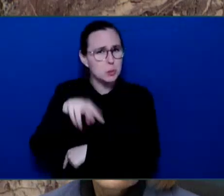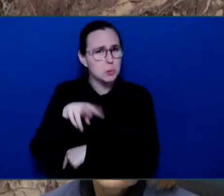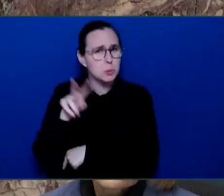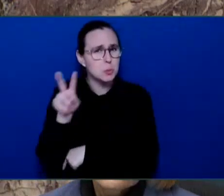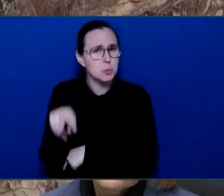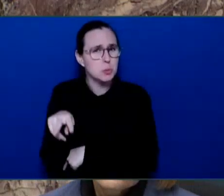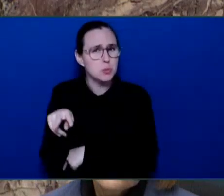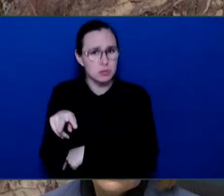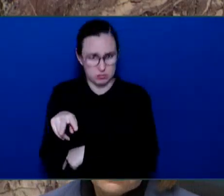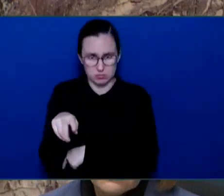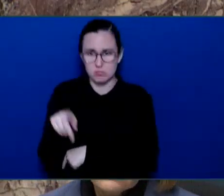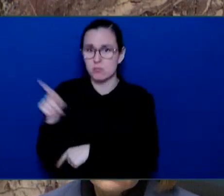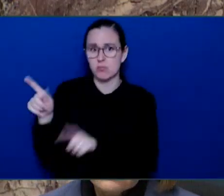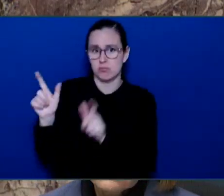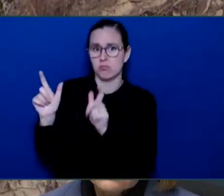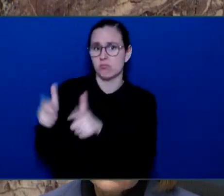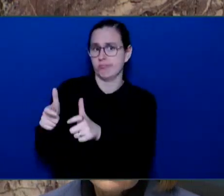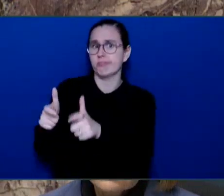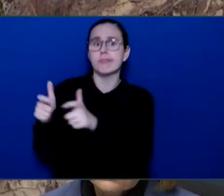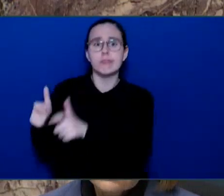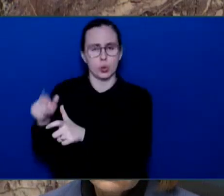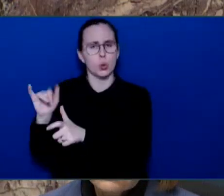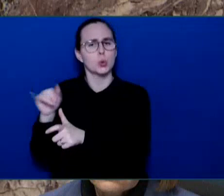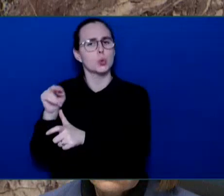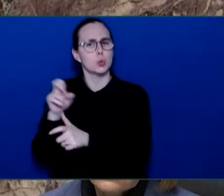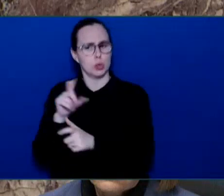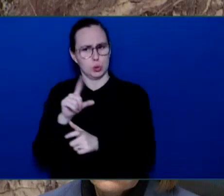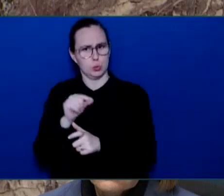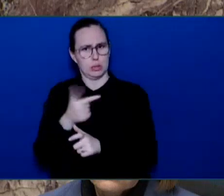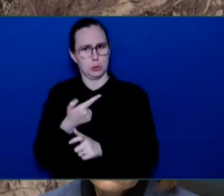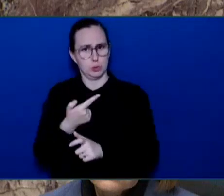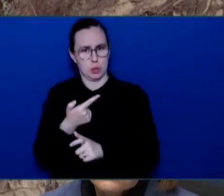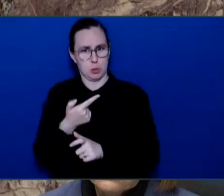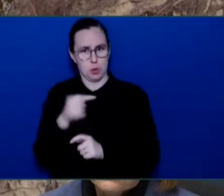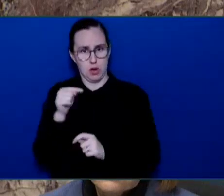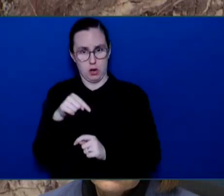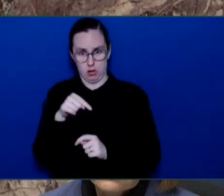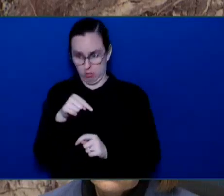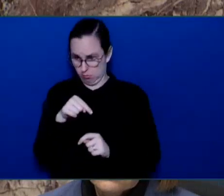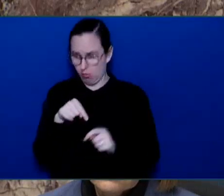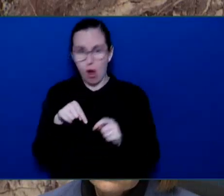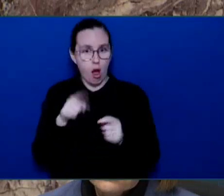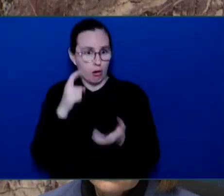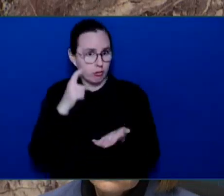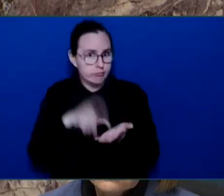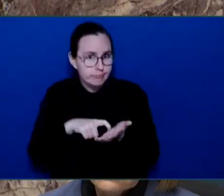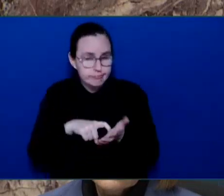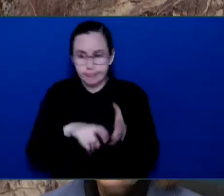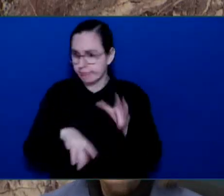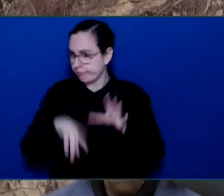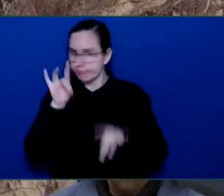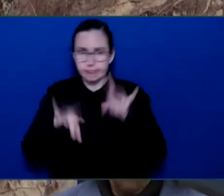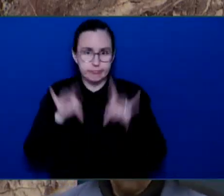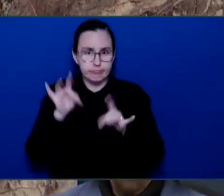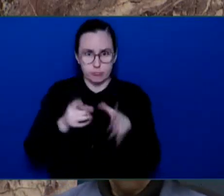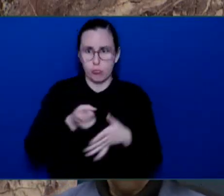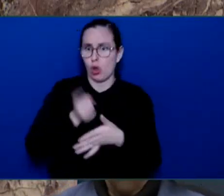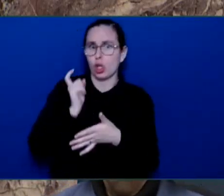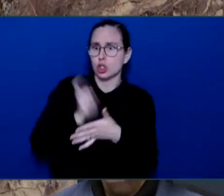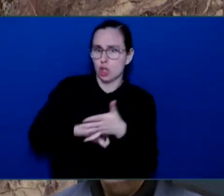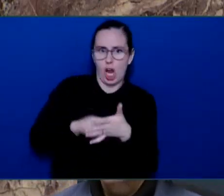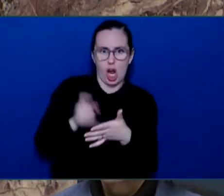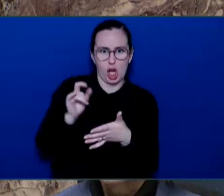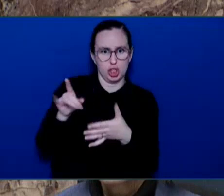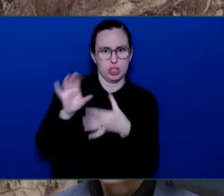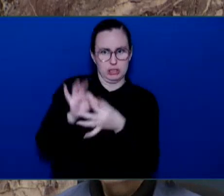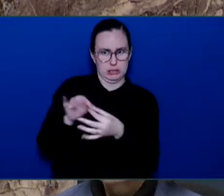amid horrifying charges, he was inexplicably allowed to return to work and